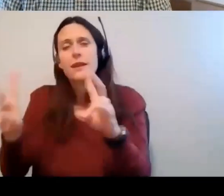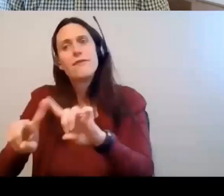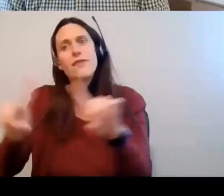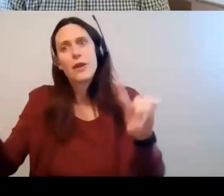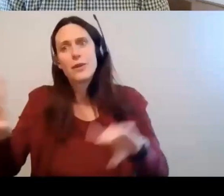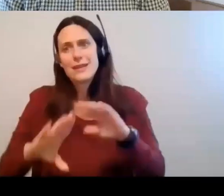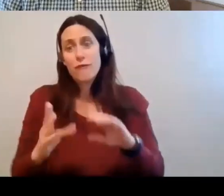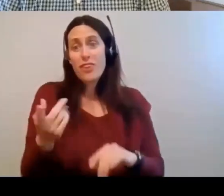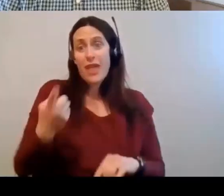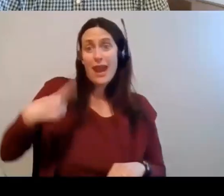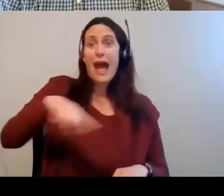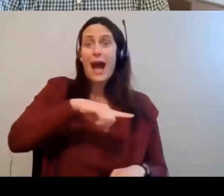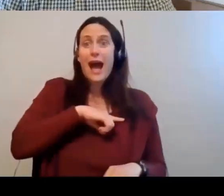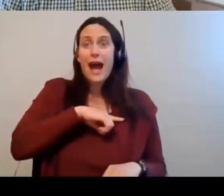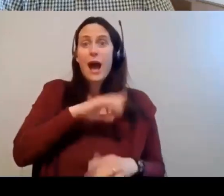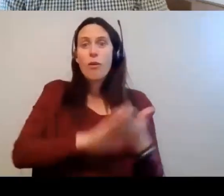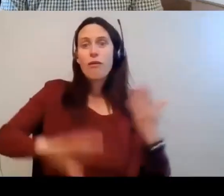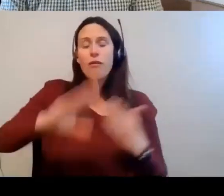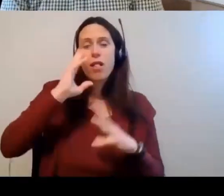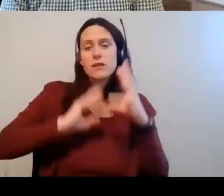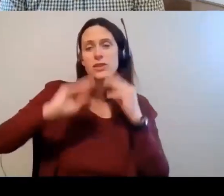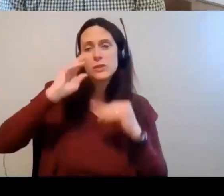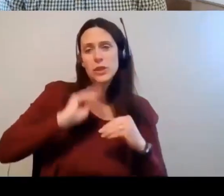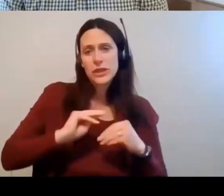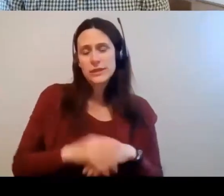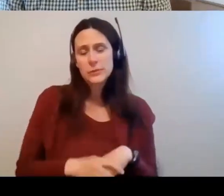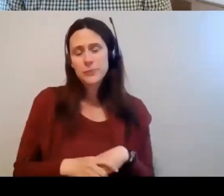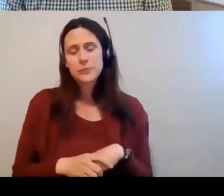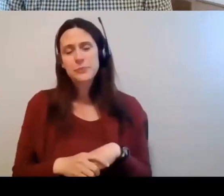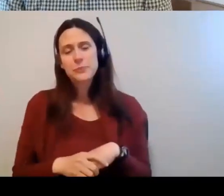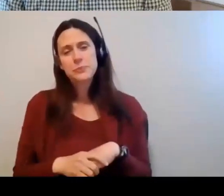college experience when we're thinking of that.